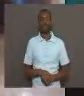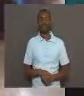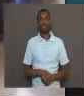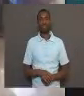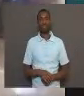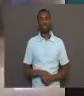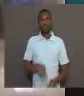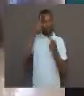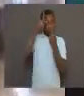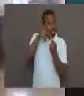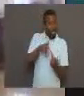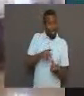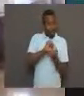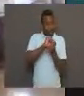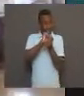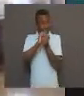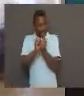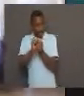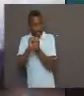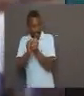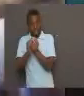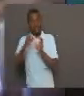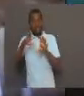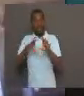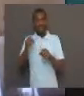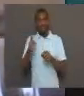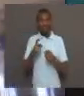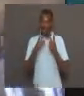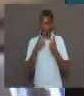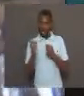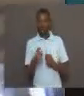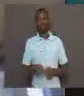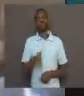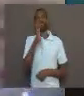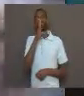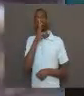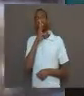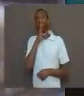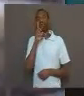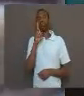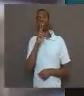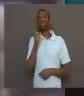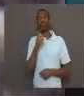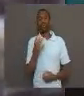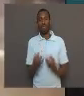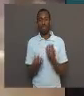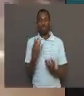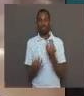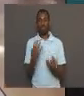When the pressure changes significantly, the water begins to boil.